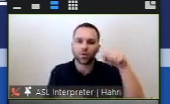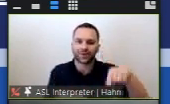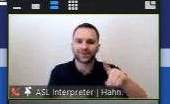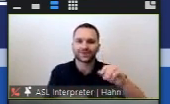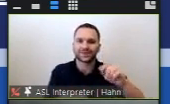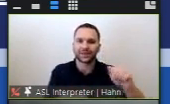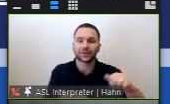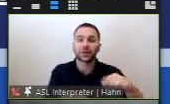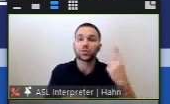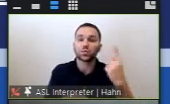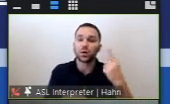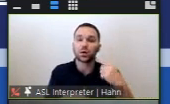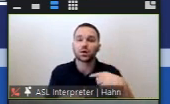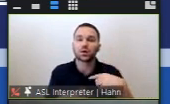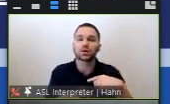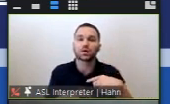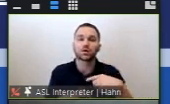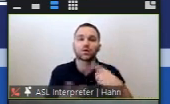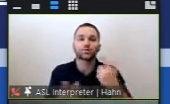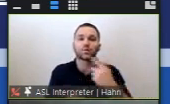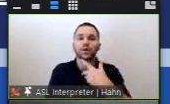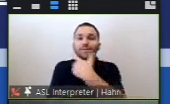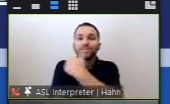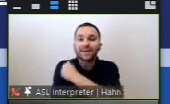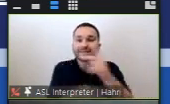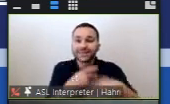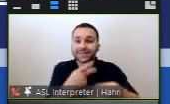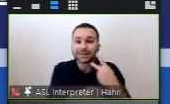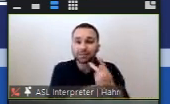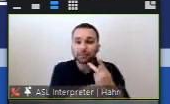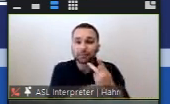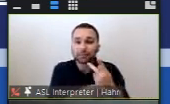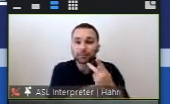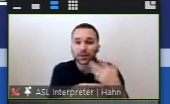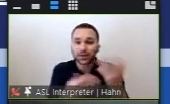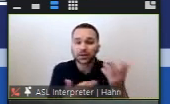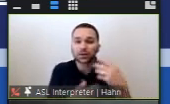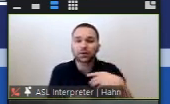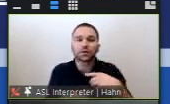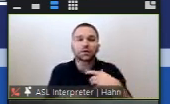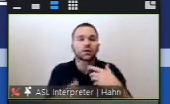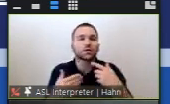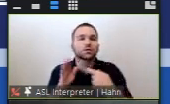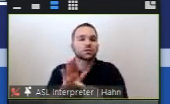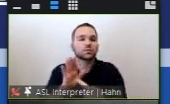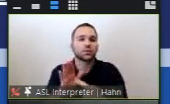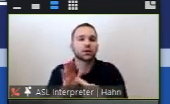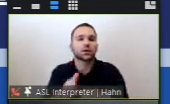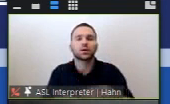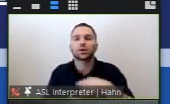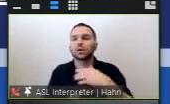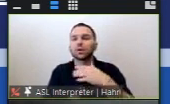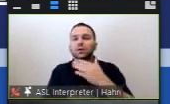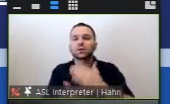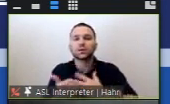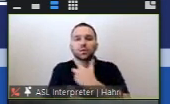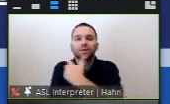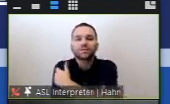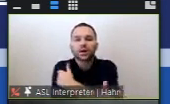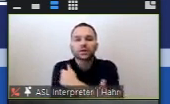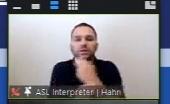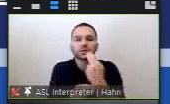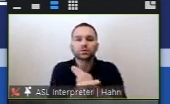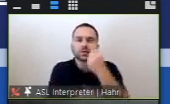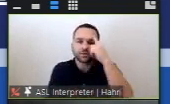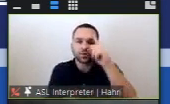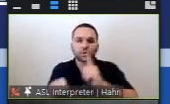could be vaccine type. So it's possible that different vaccines were used for different age groups. We know that the first vaccines that